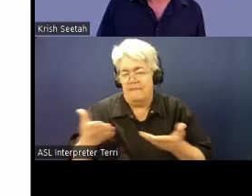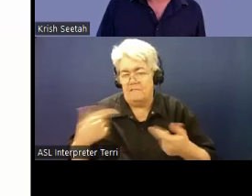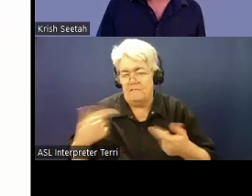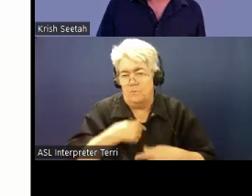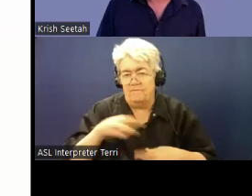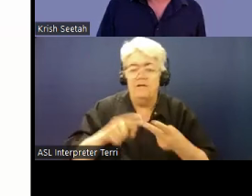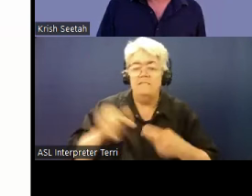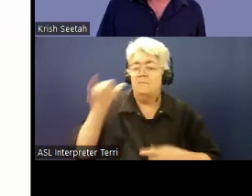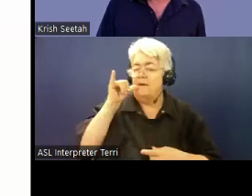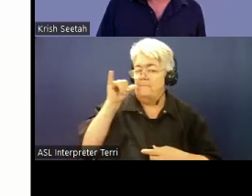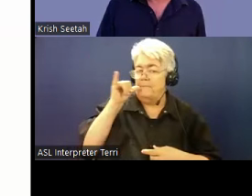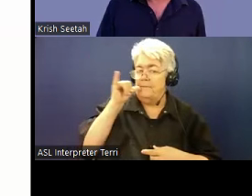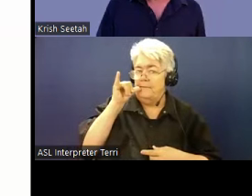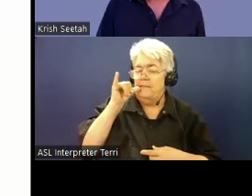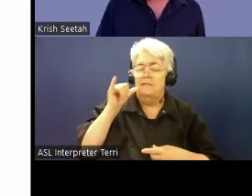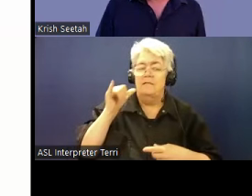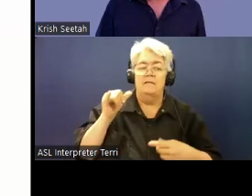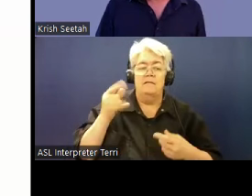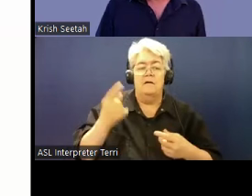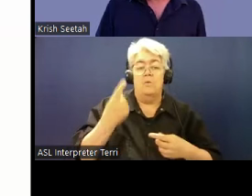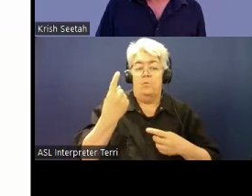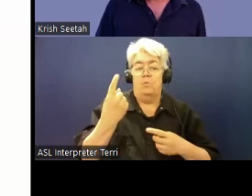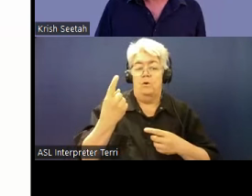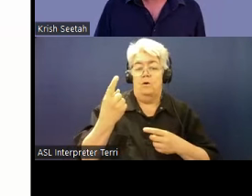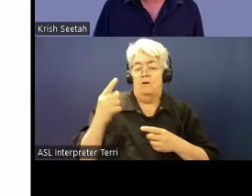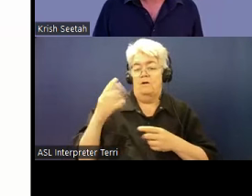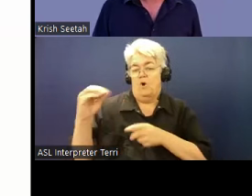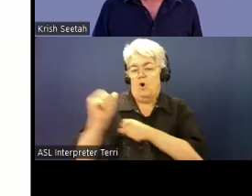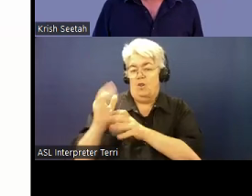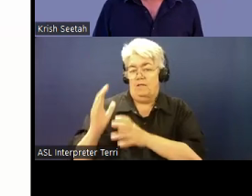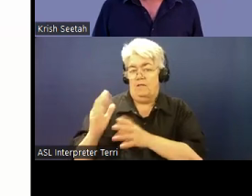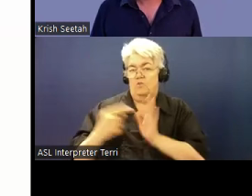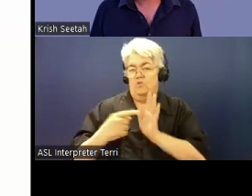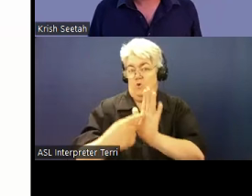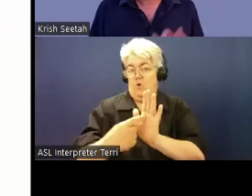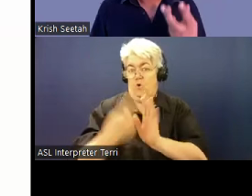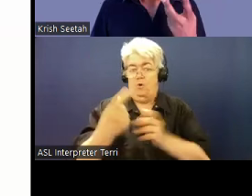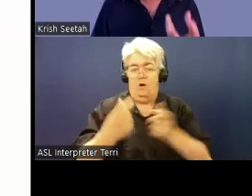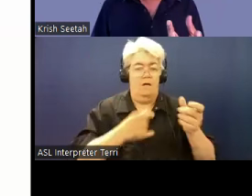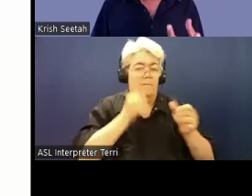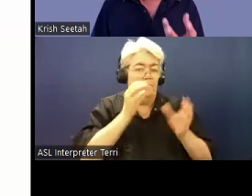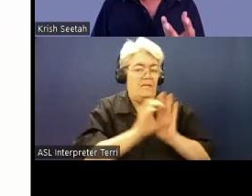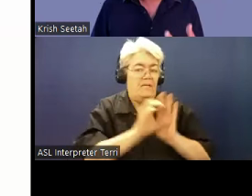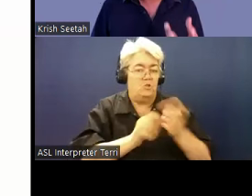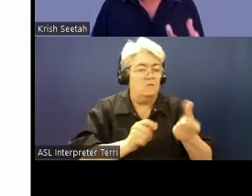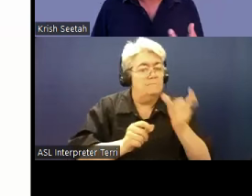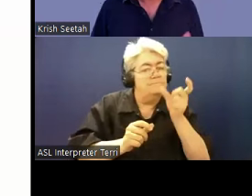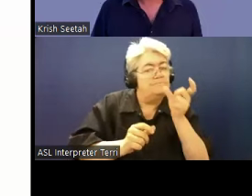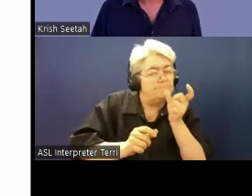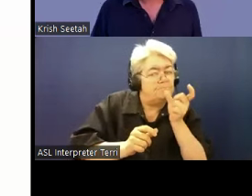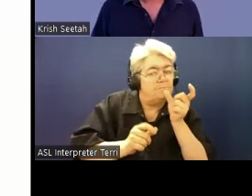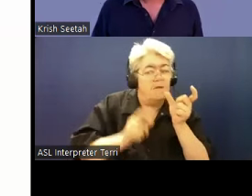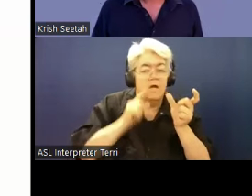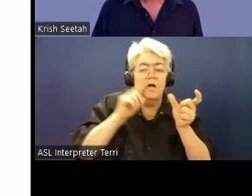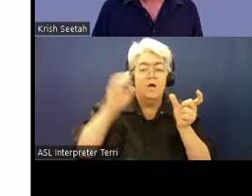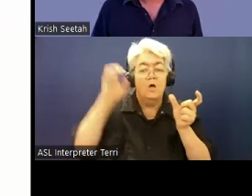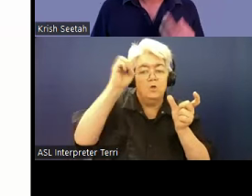examples, a colleague of mine here is holding one example of a European clay pipe.